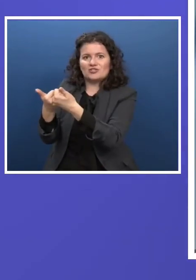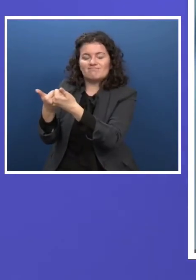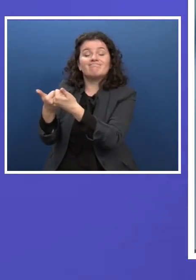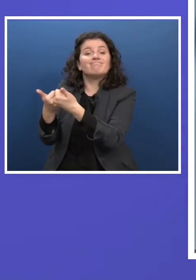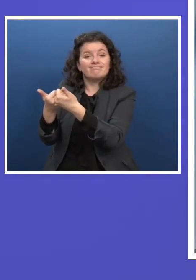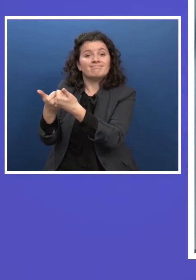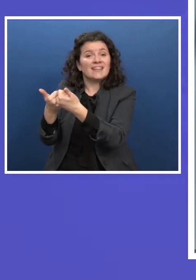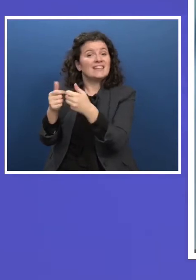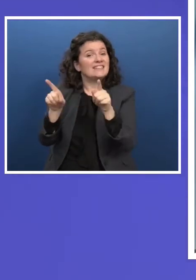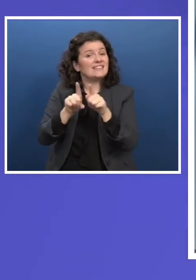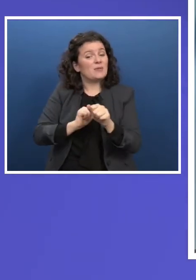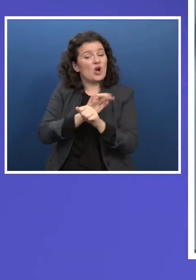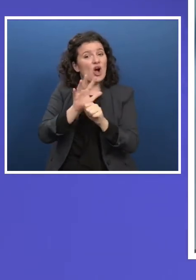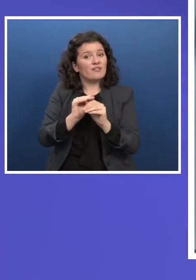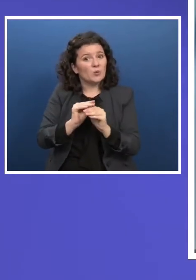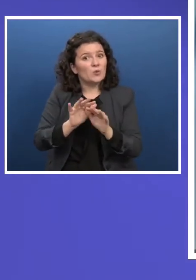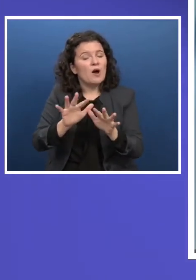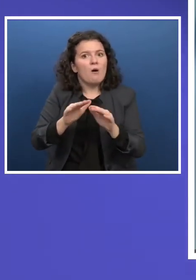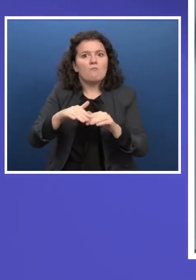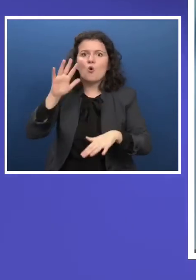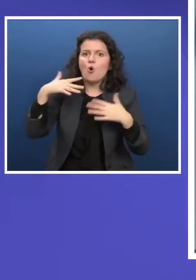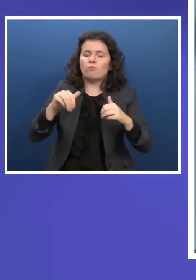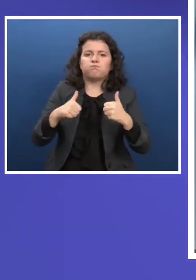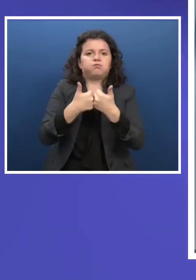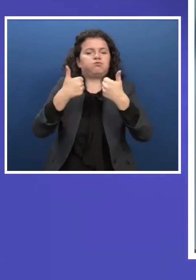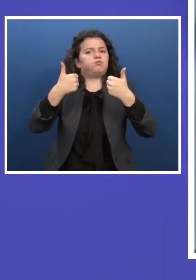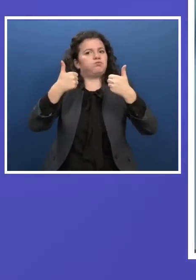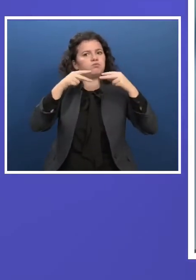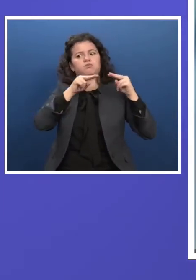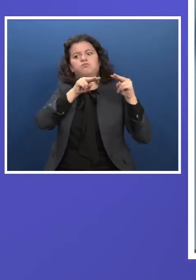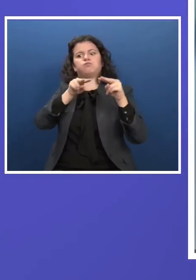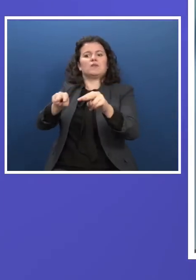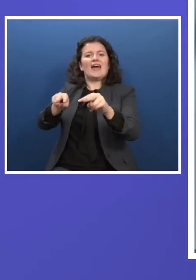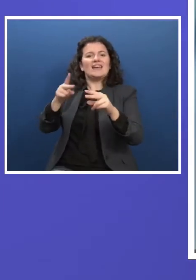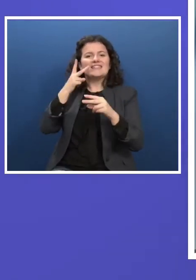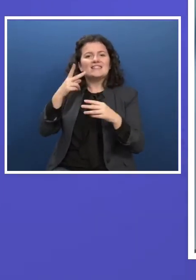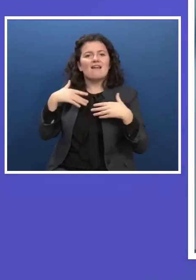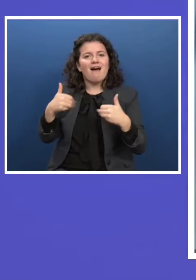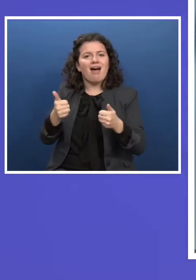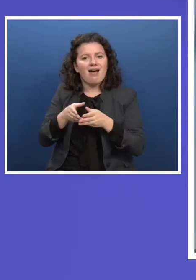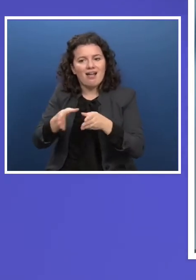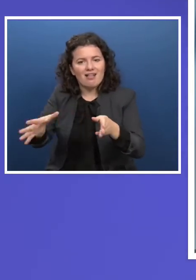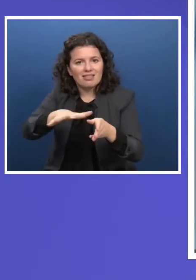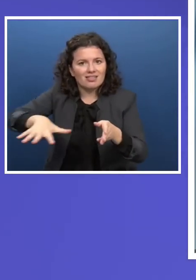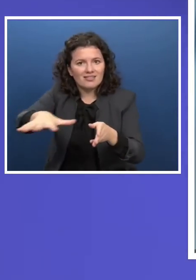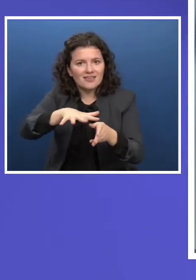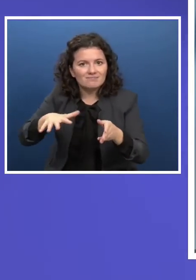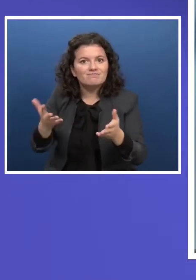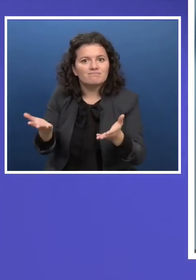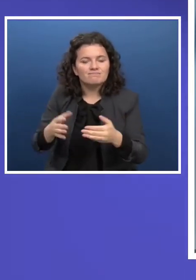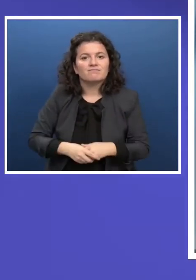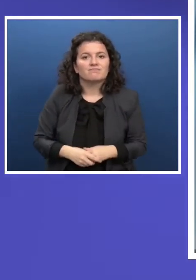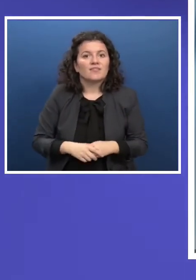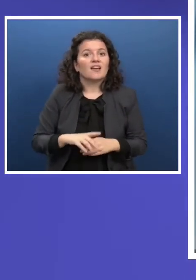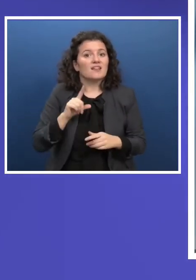COVID-19 crisis, which has hit so much the health sector, but obviously will have consequences for economies and